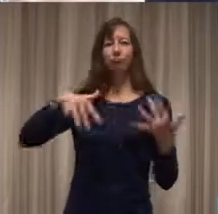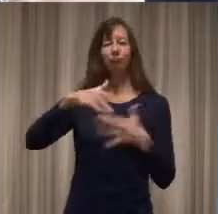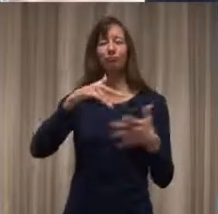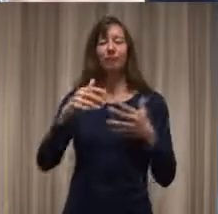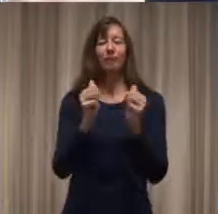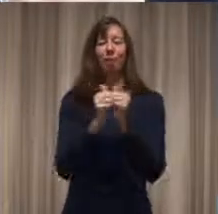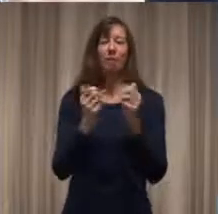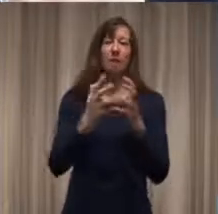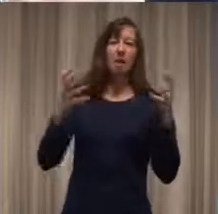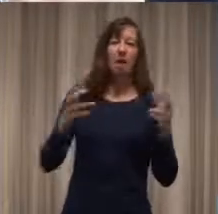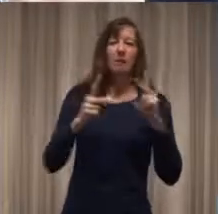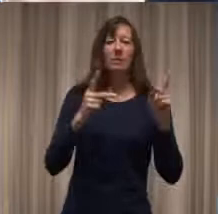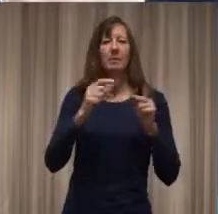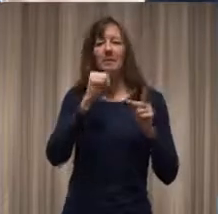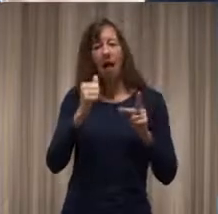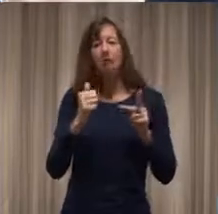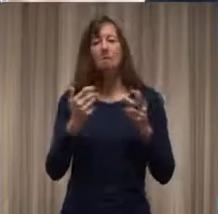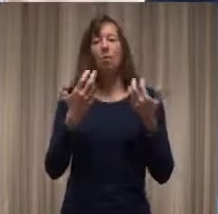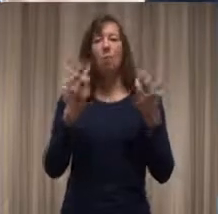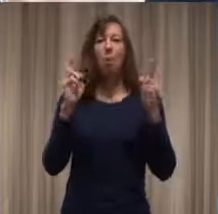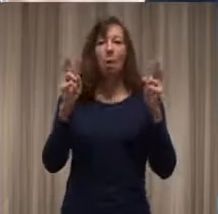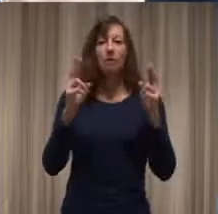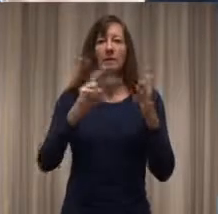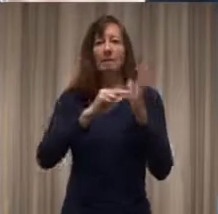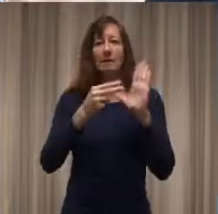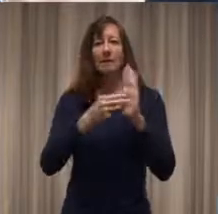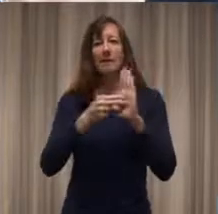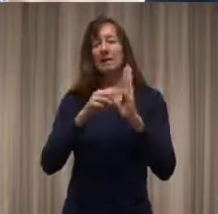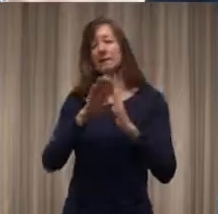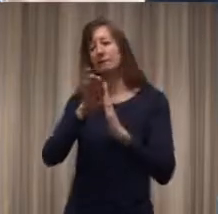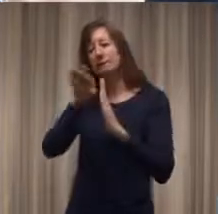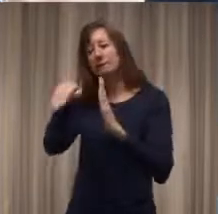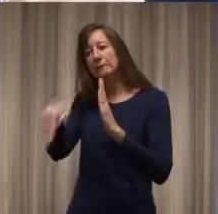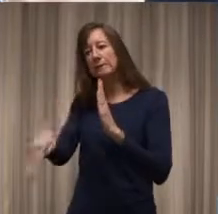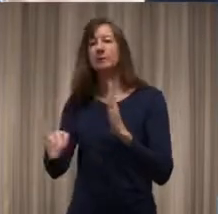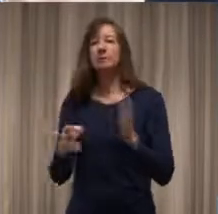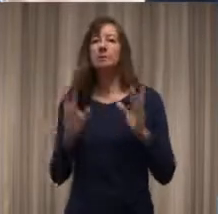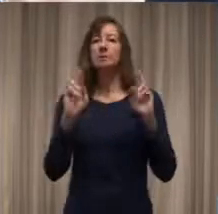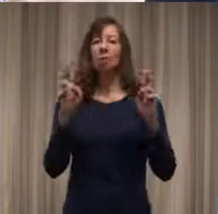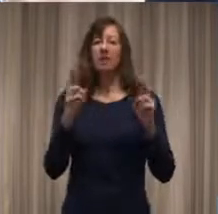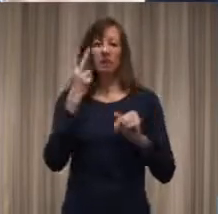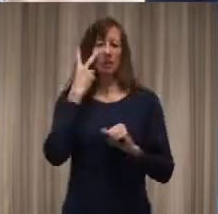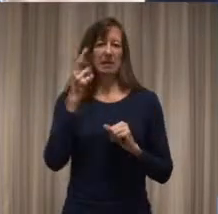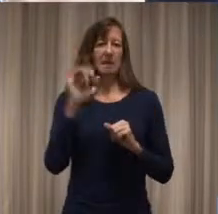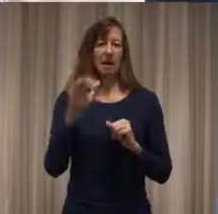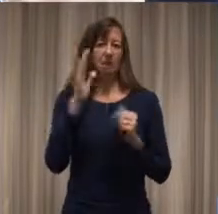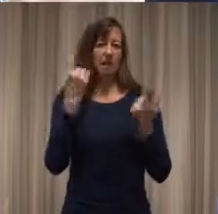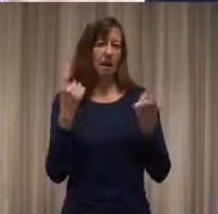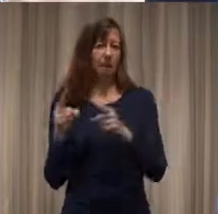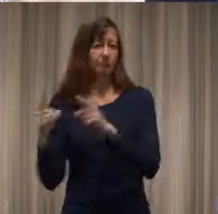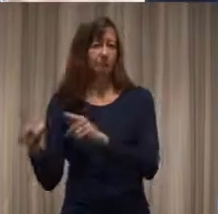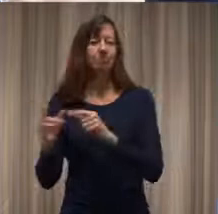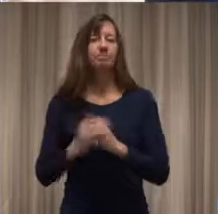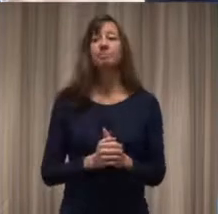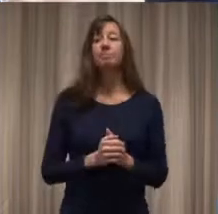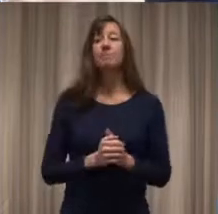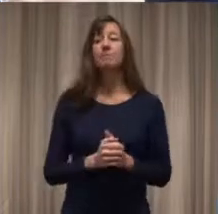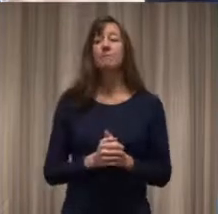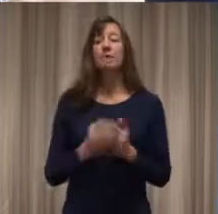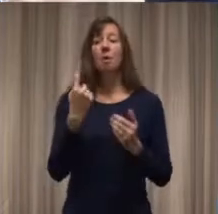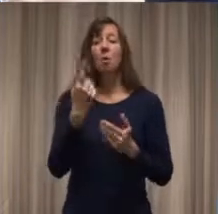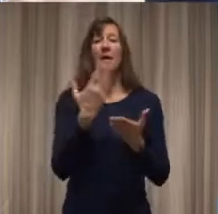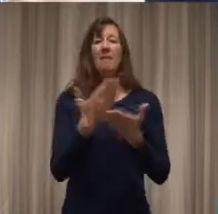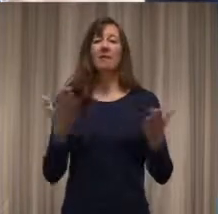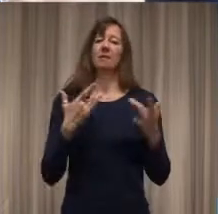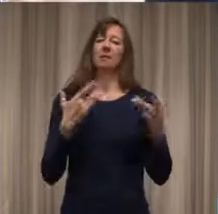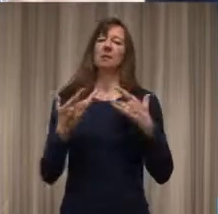and in the numbers. The one point for large concern is that the new positive rate is